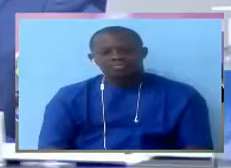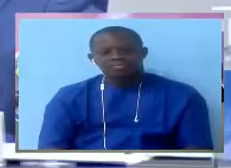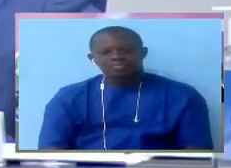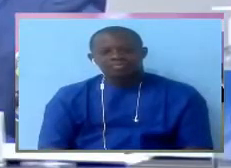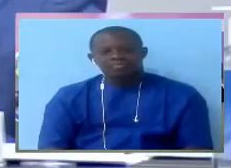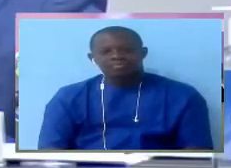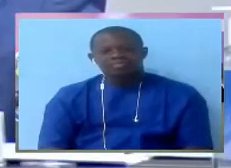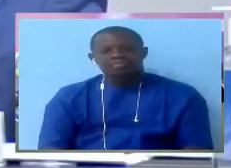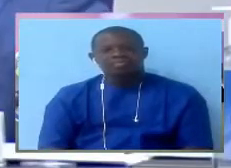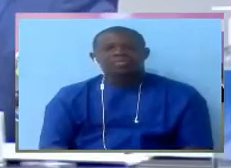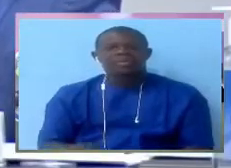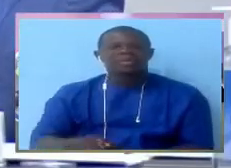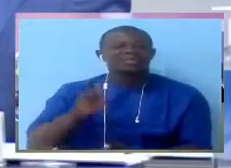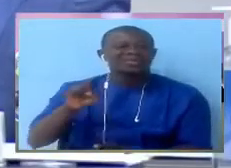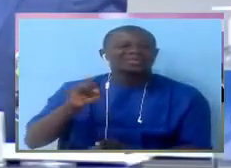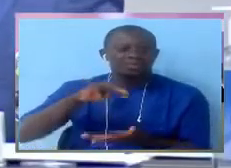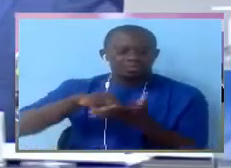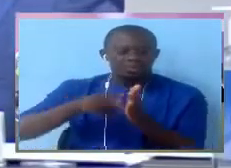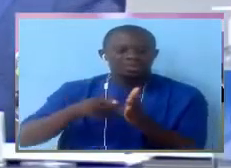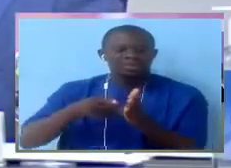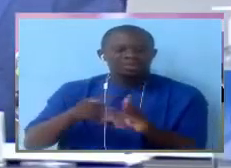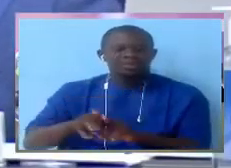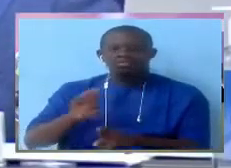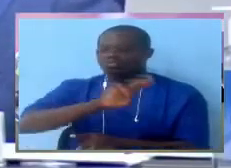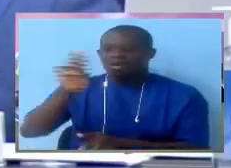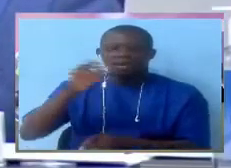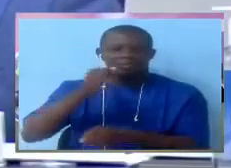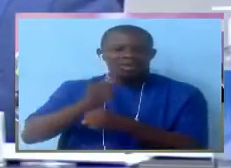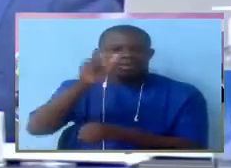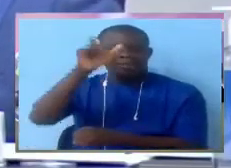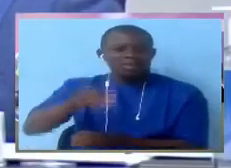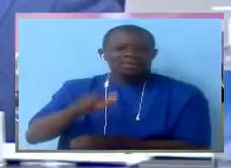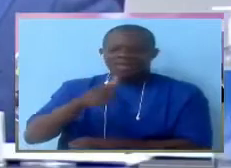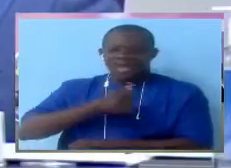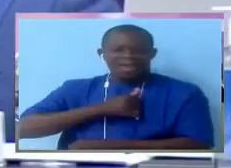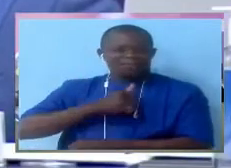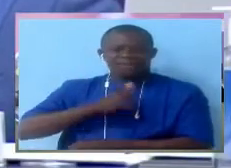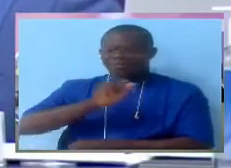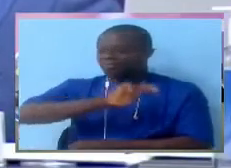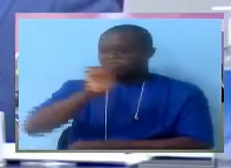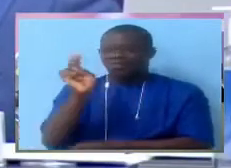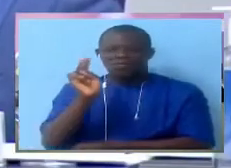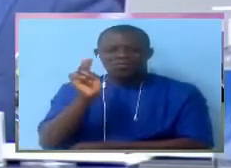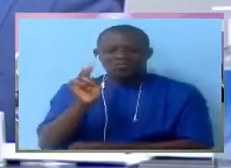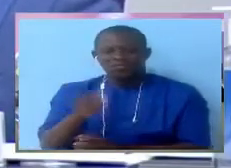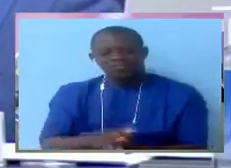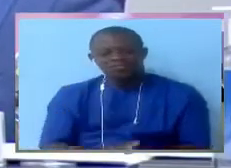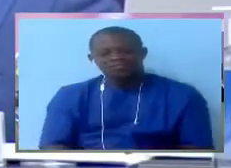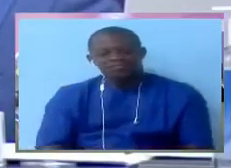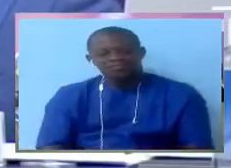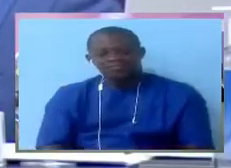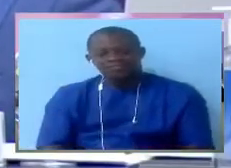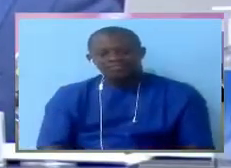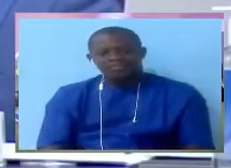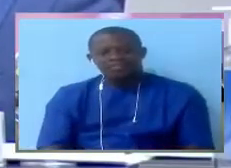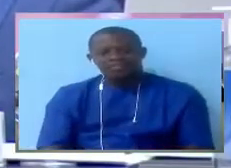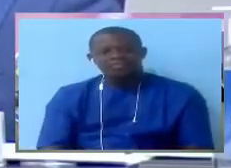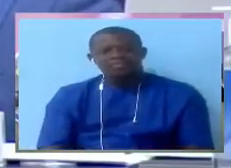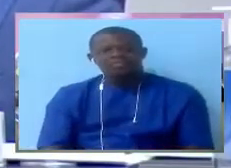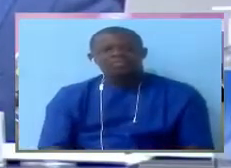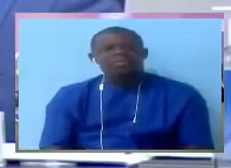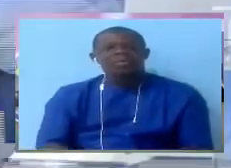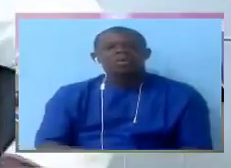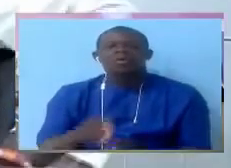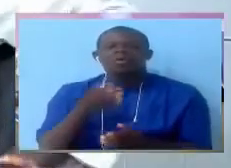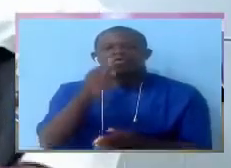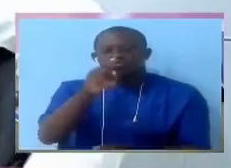That by itself would not instill fear on anyone. Lolu rek ci bopam day munta indi raklu ci ken. Xam nga fi mom nit ñi suñ la